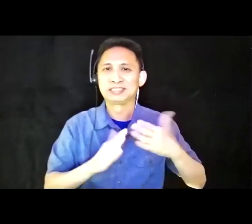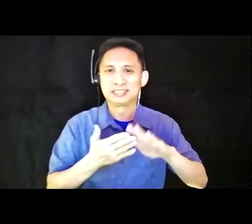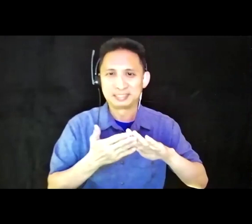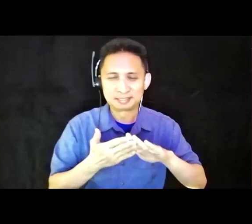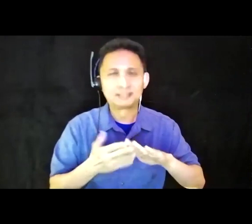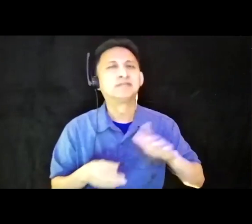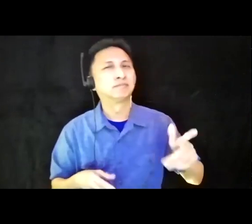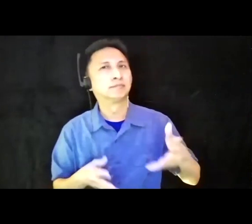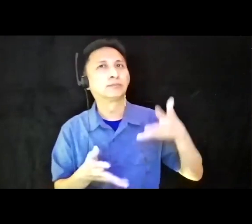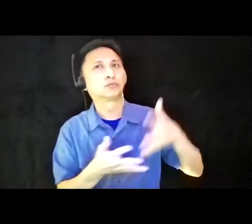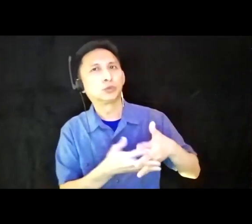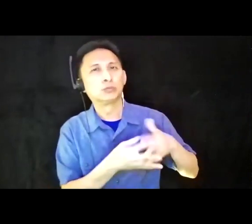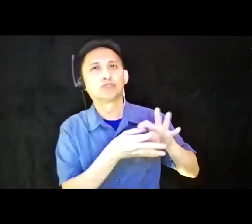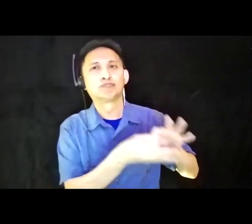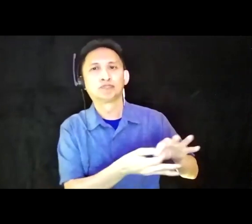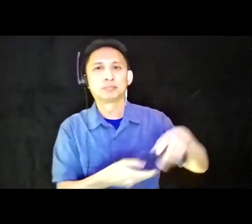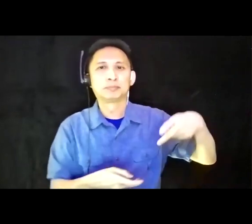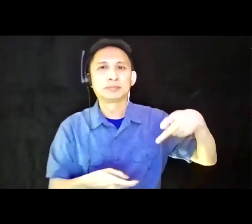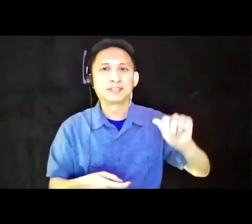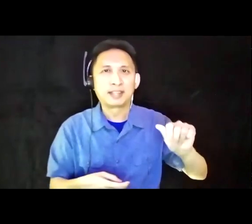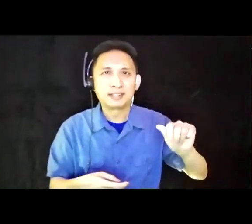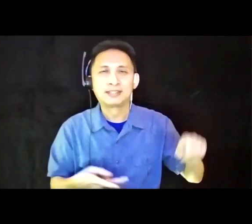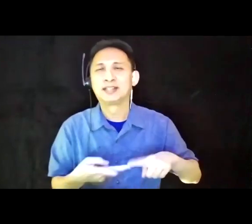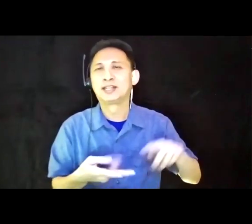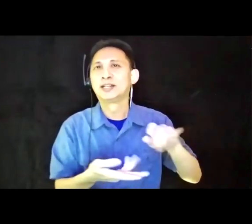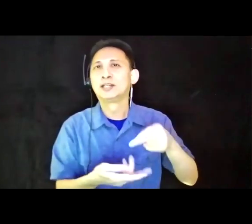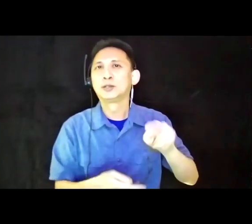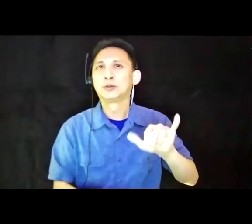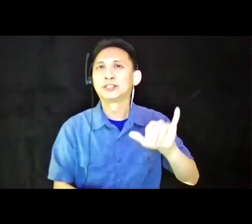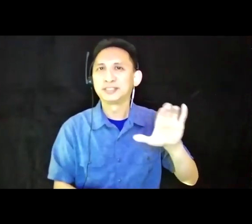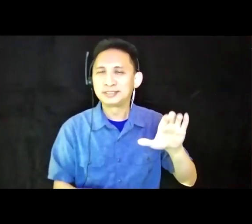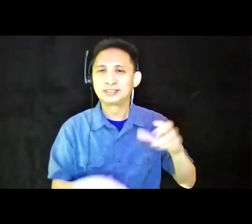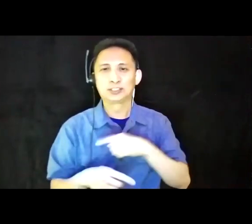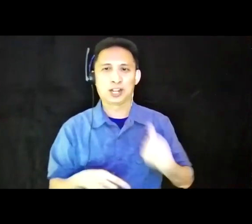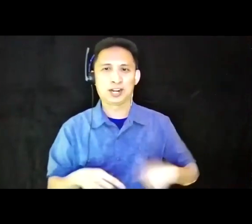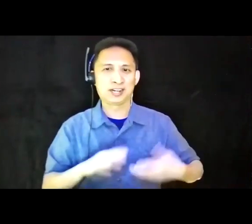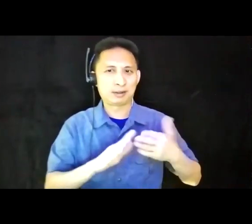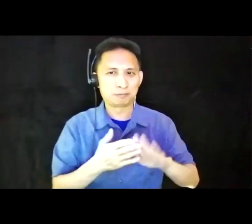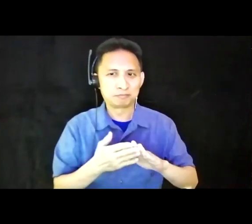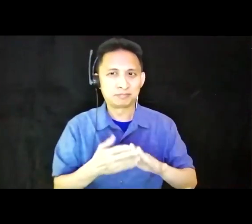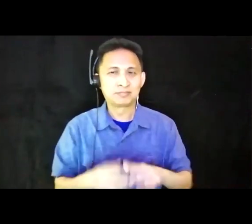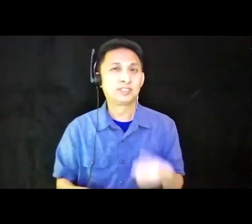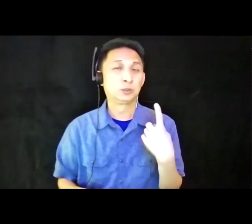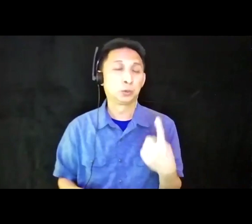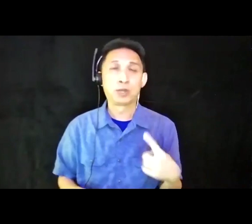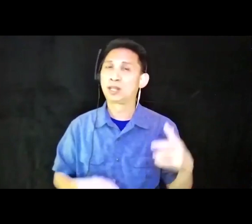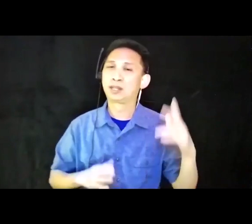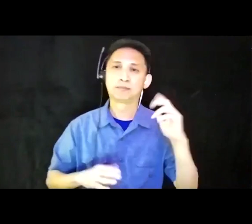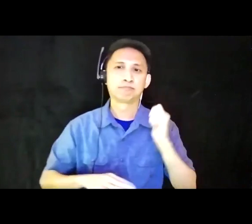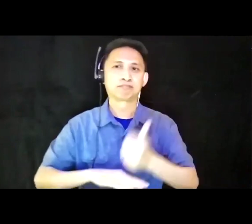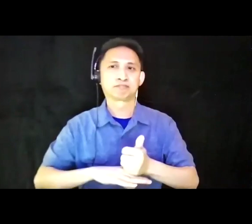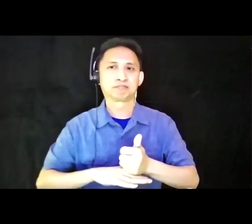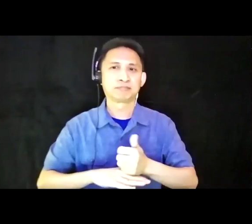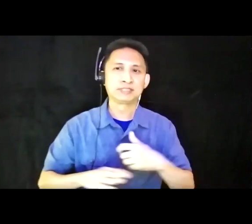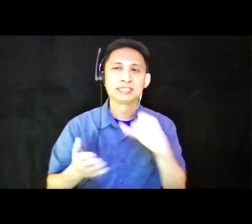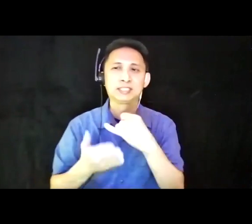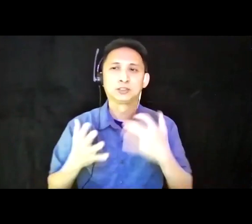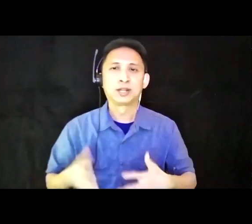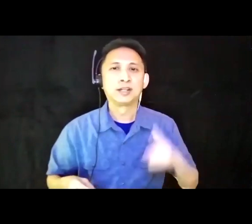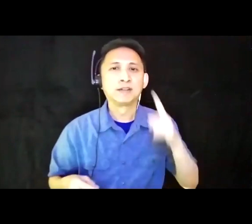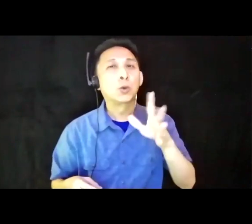and literary art. As a painter and illustrator, she creates work aimed at exploring inner thoughts and